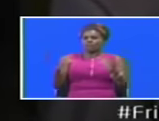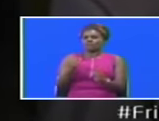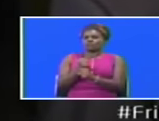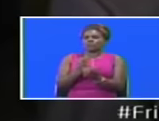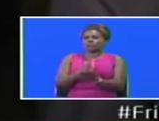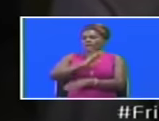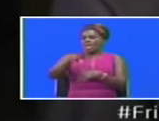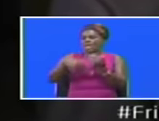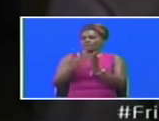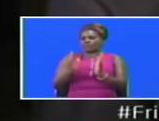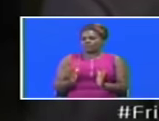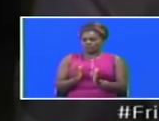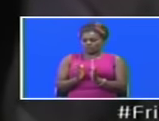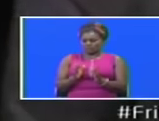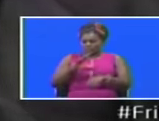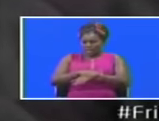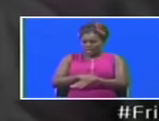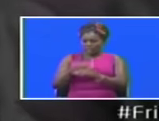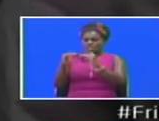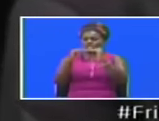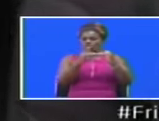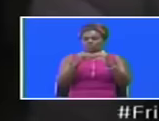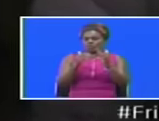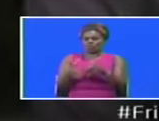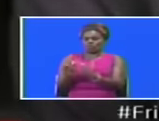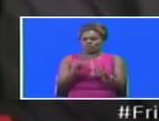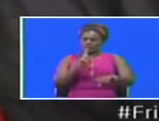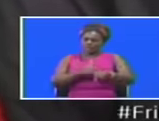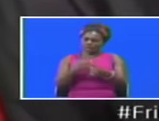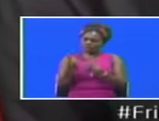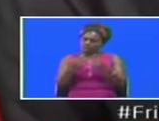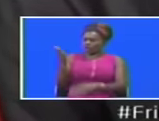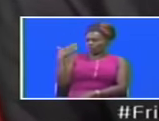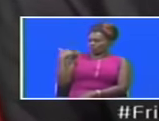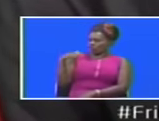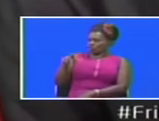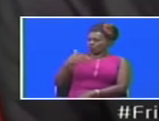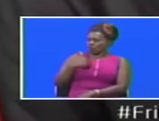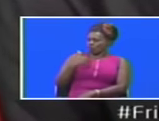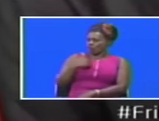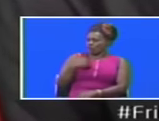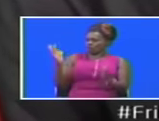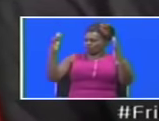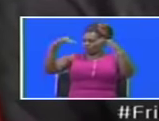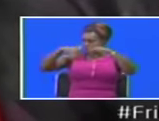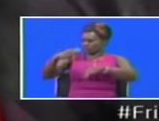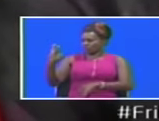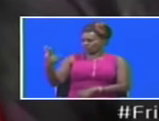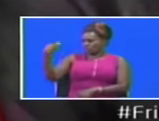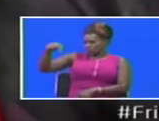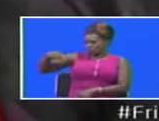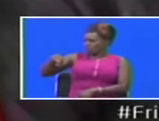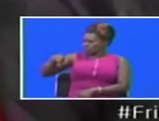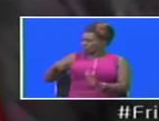that everybody gets a fair chance. Thank you. When we spoke to you earlier, of course, you have held two press conferences today, and